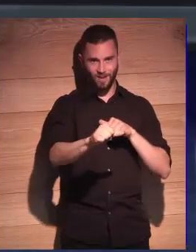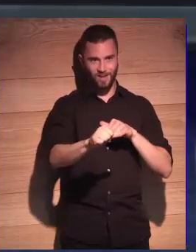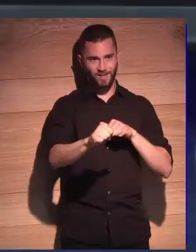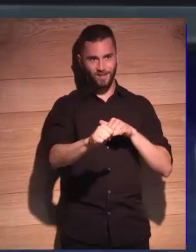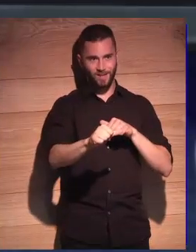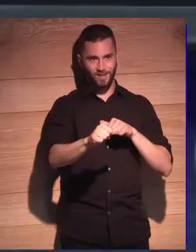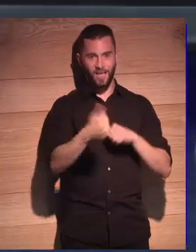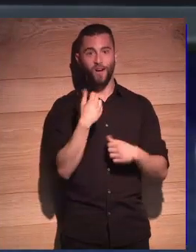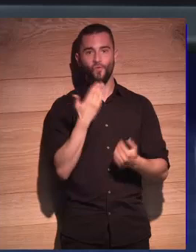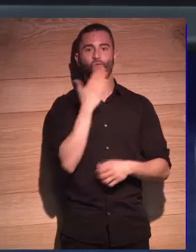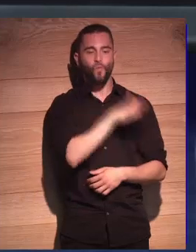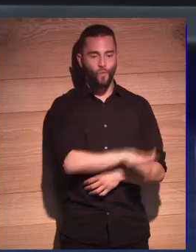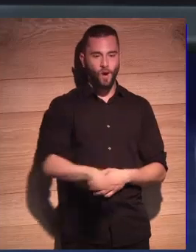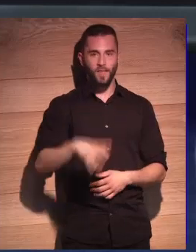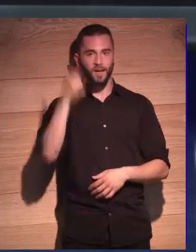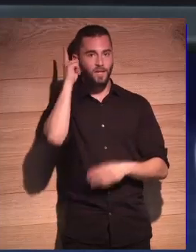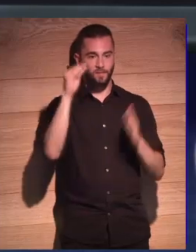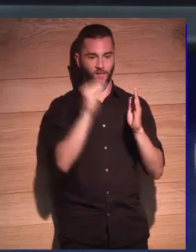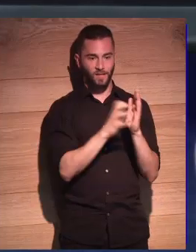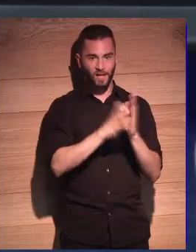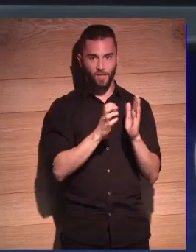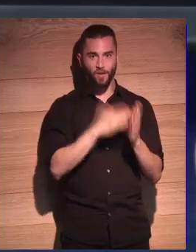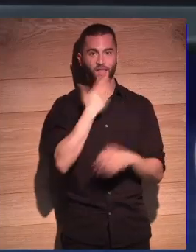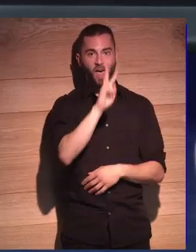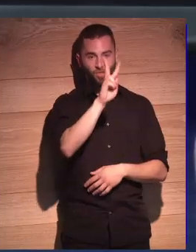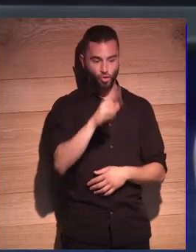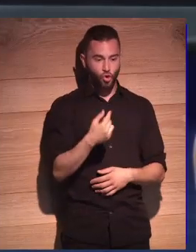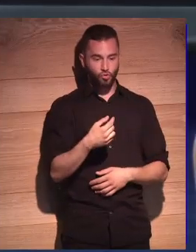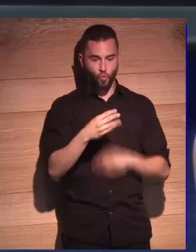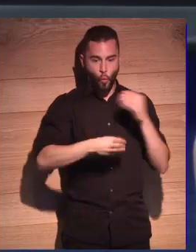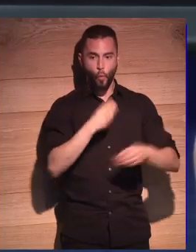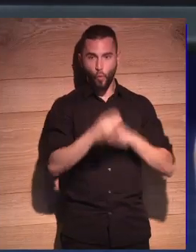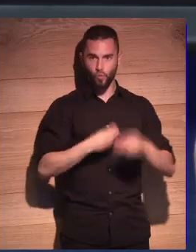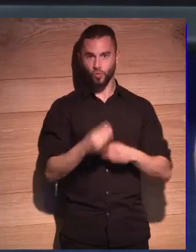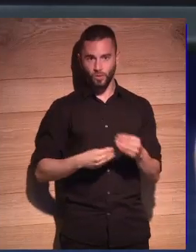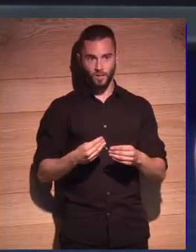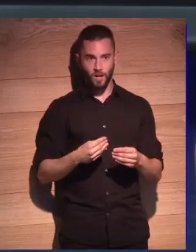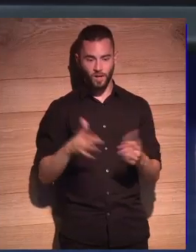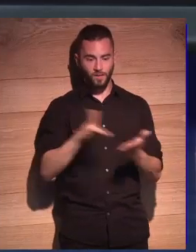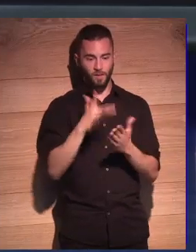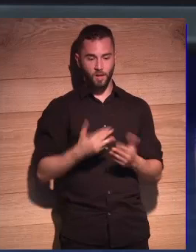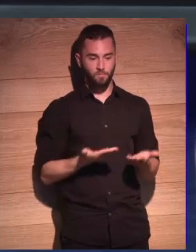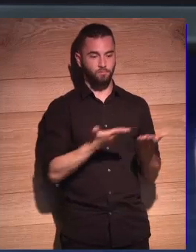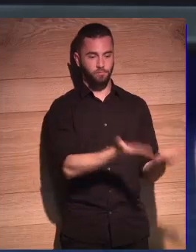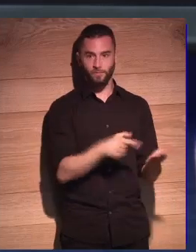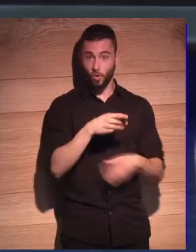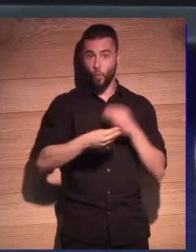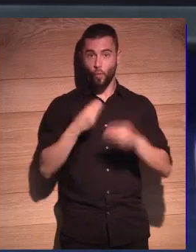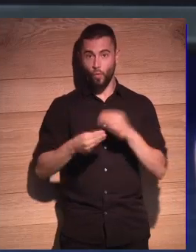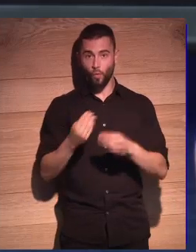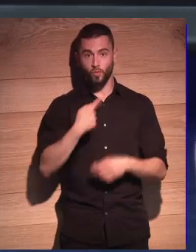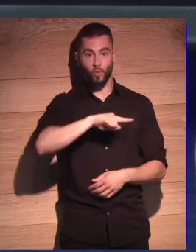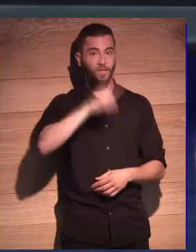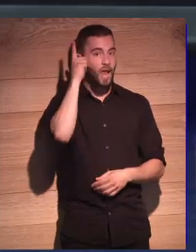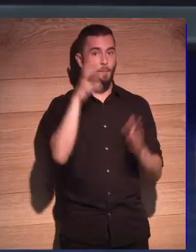years old at home, there are nurseries that use this app with 2 years old, and when they have the tablet, they are